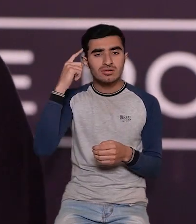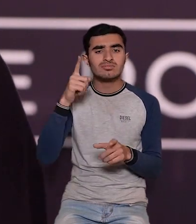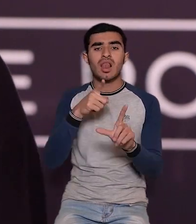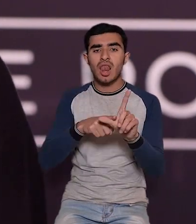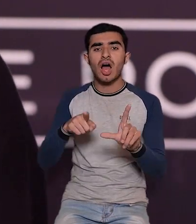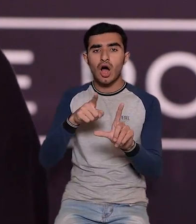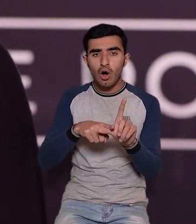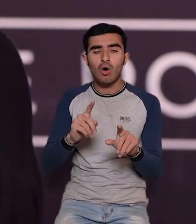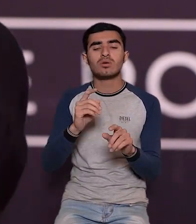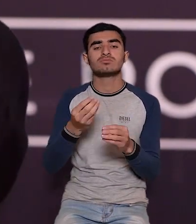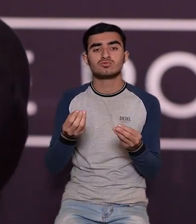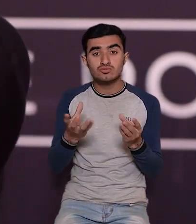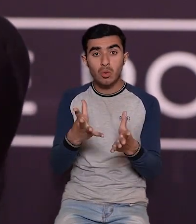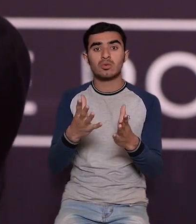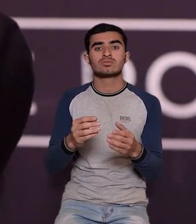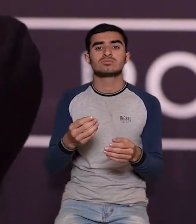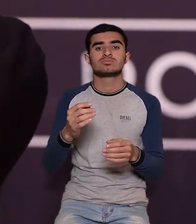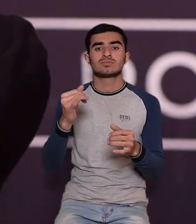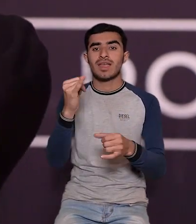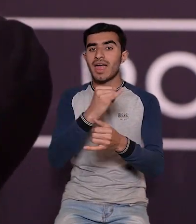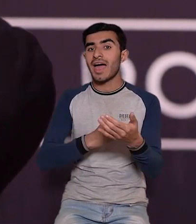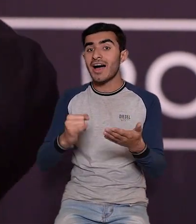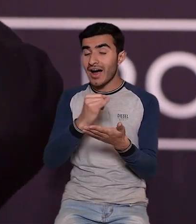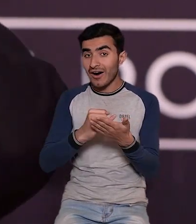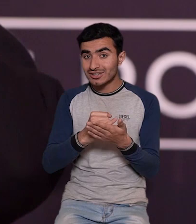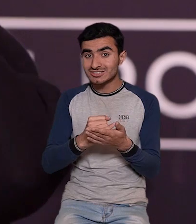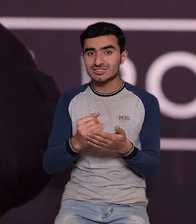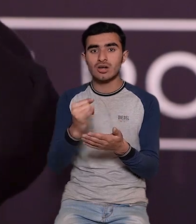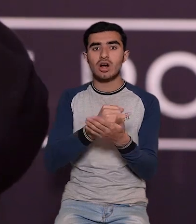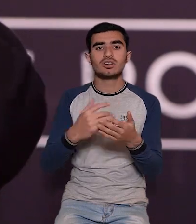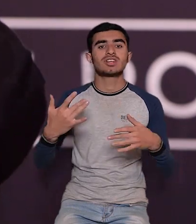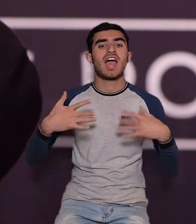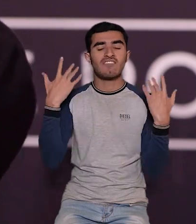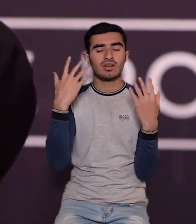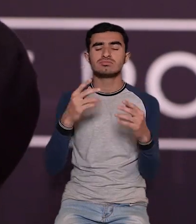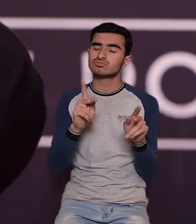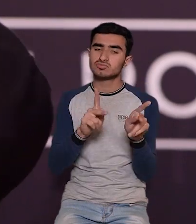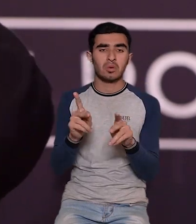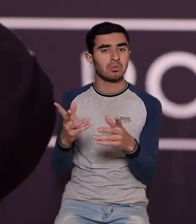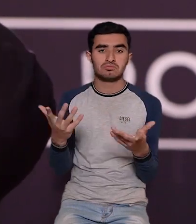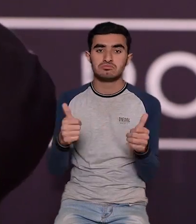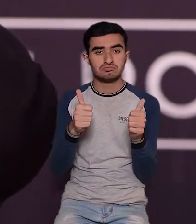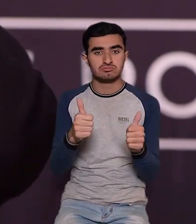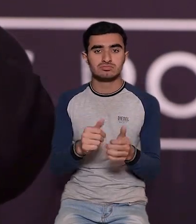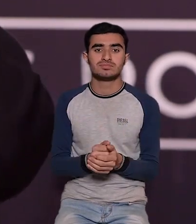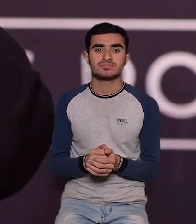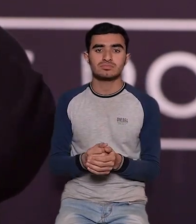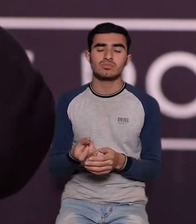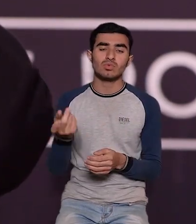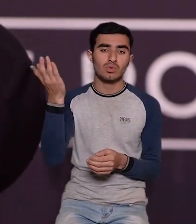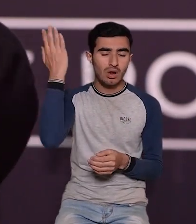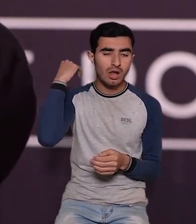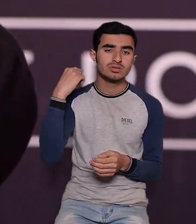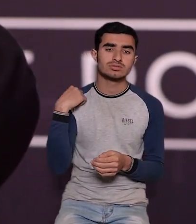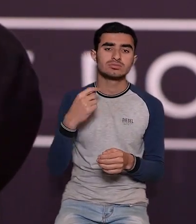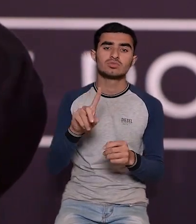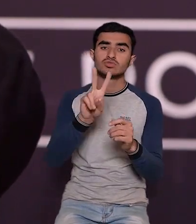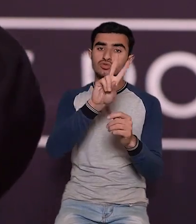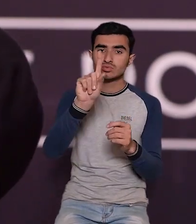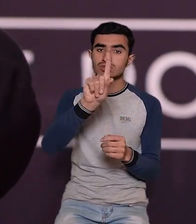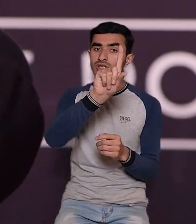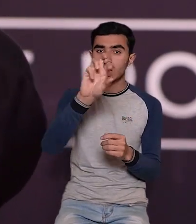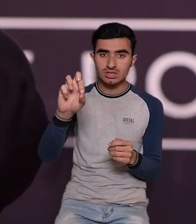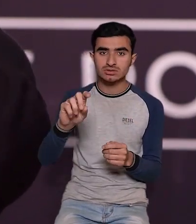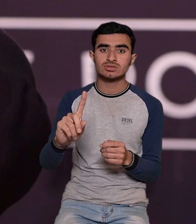very natural thing. And the last biennial we did in 2018 with Zahoor Ul Akhlaq, who was